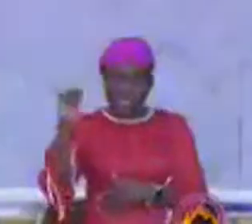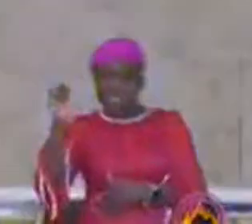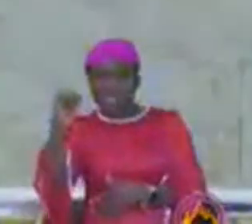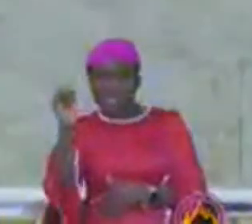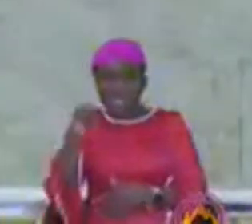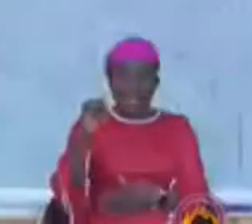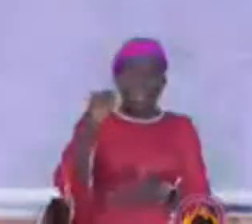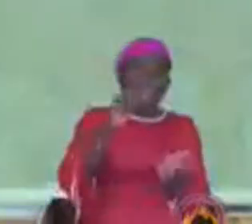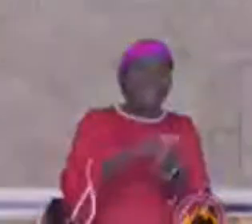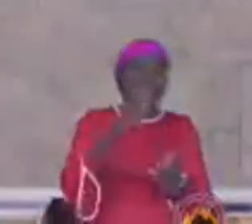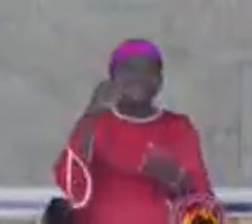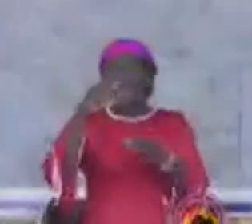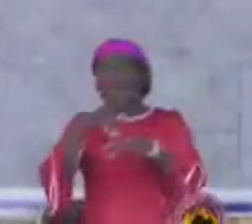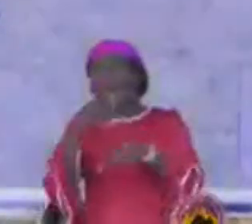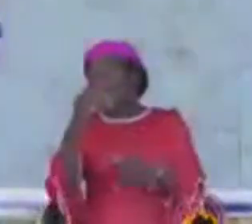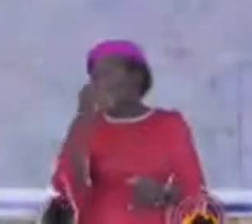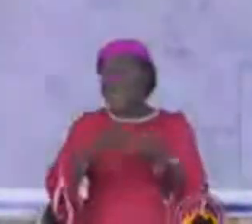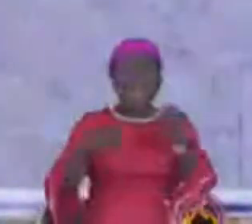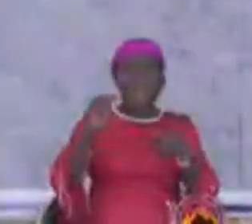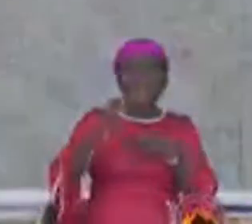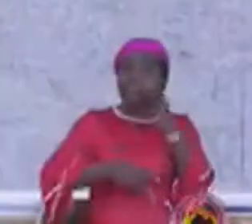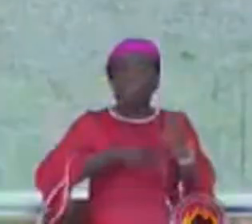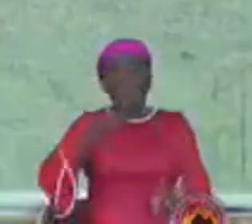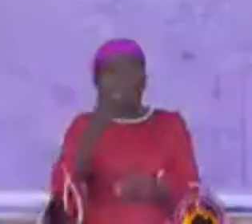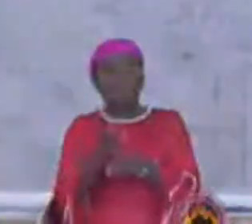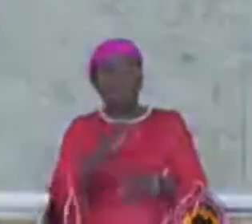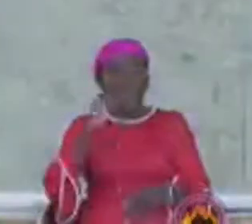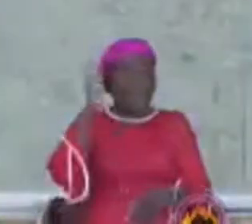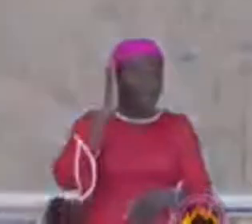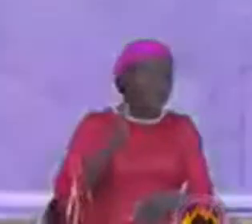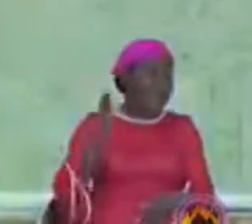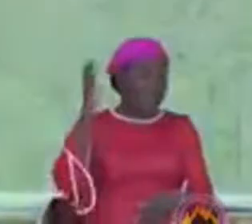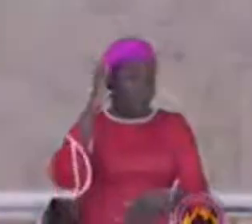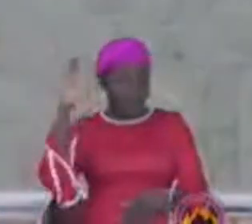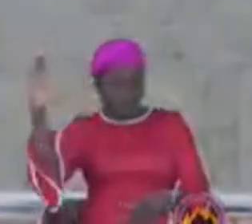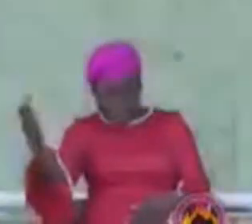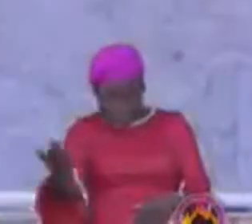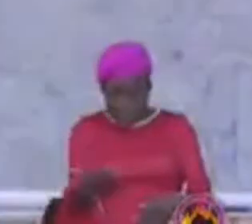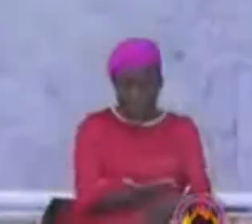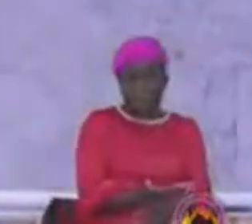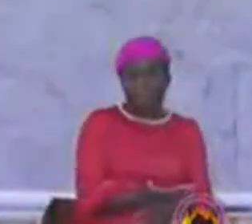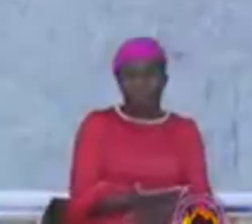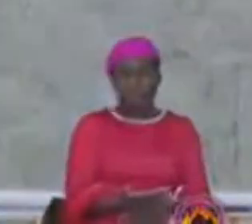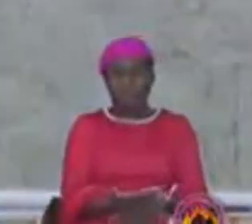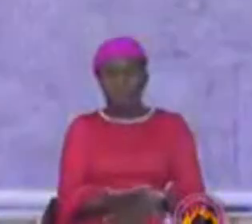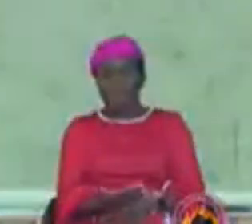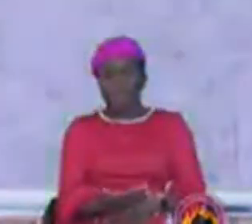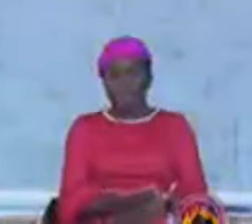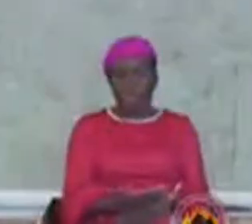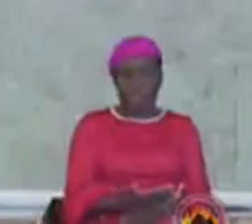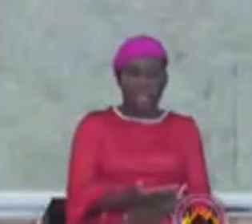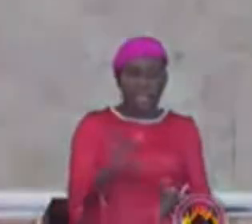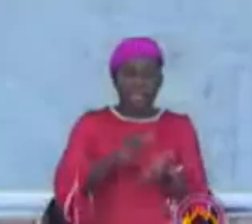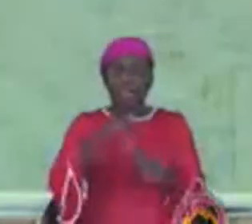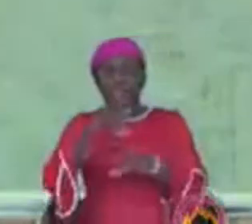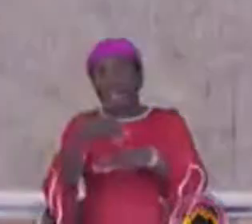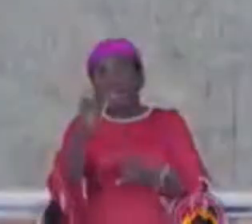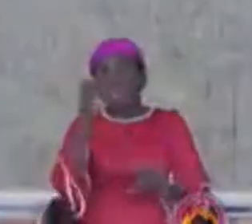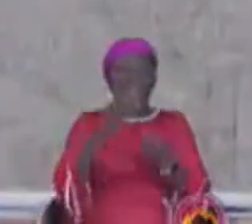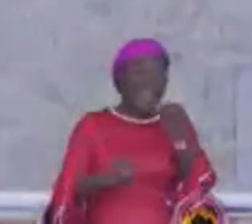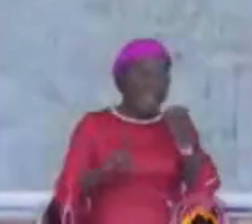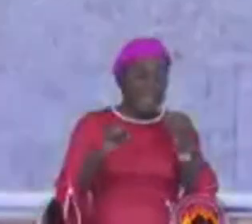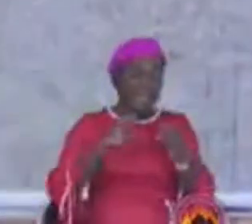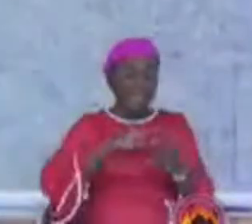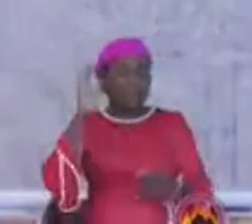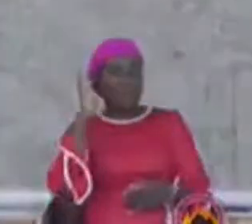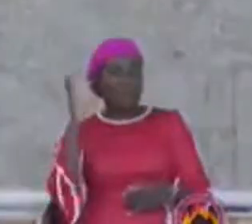mi sabiara de yo, we yo, Abramo, Alame yo,